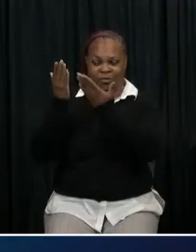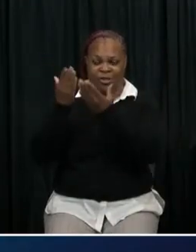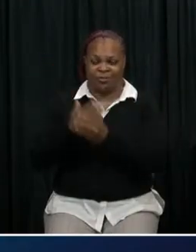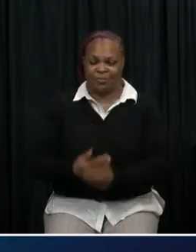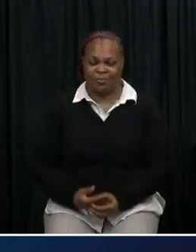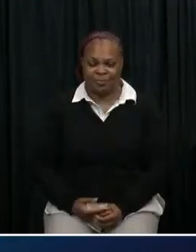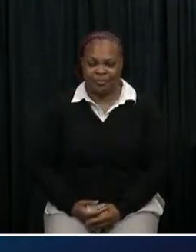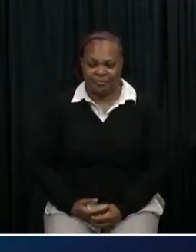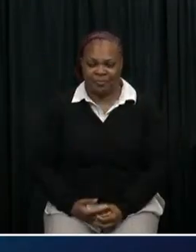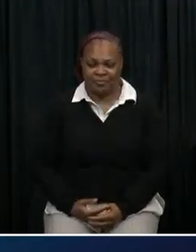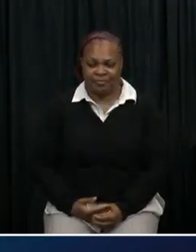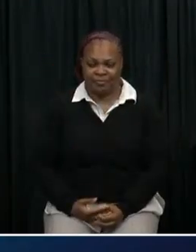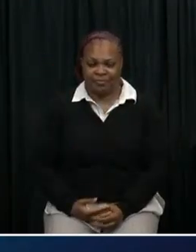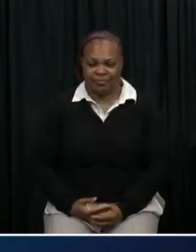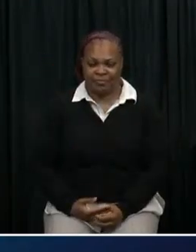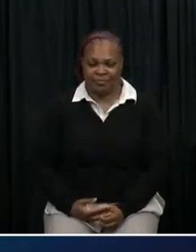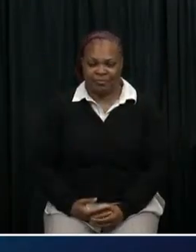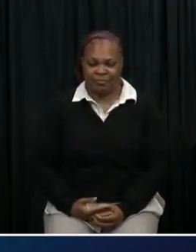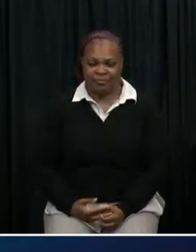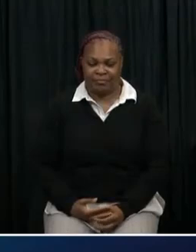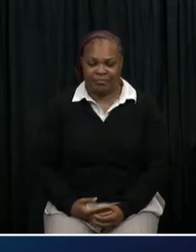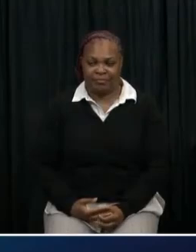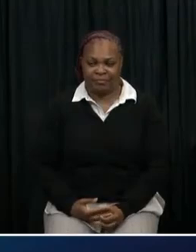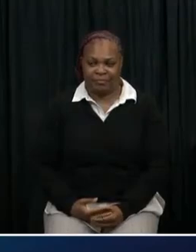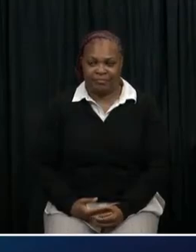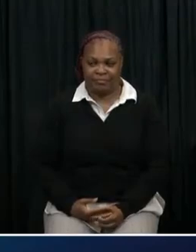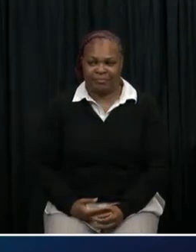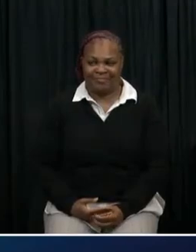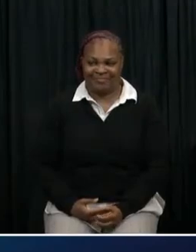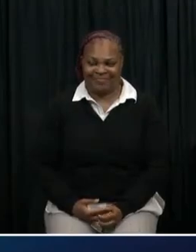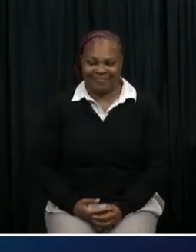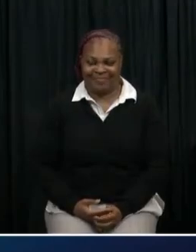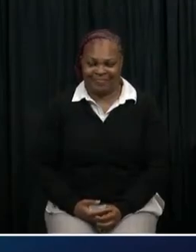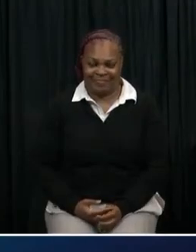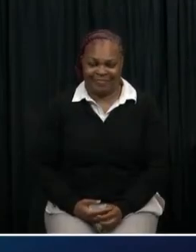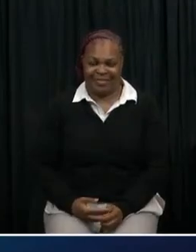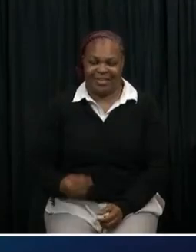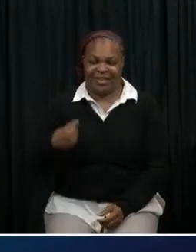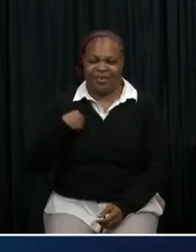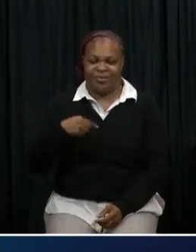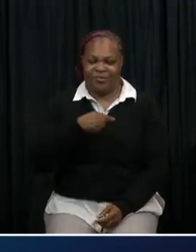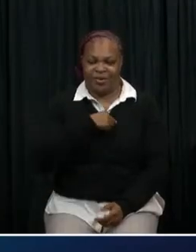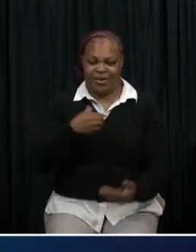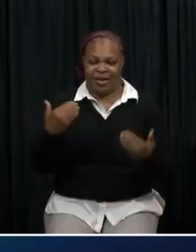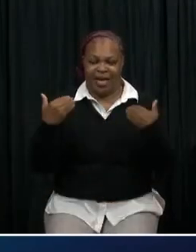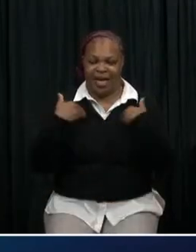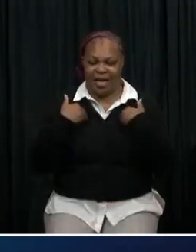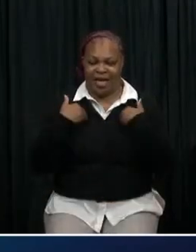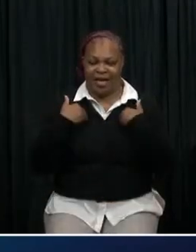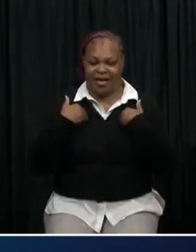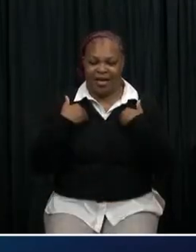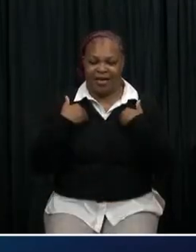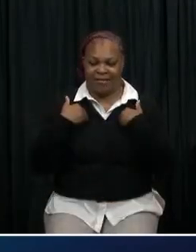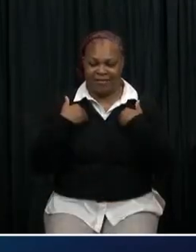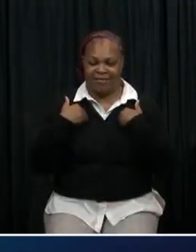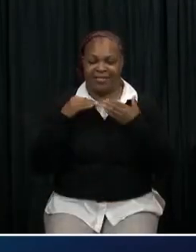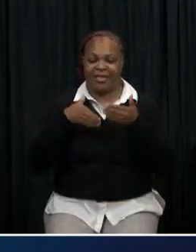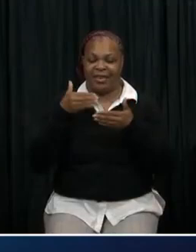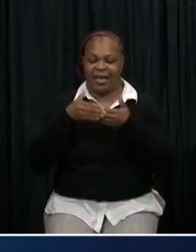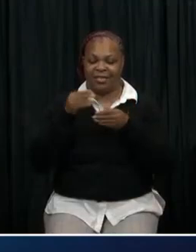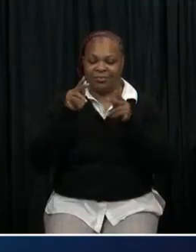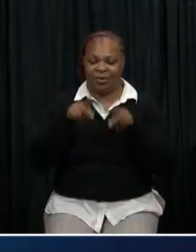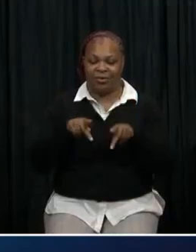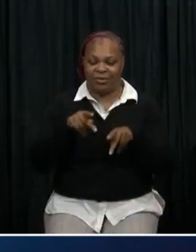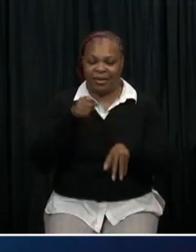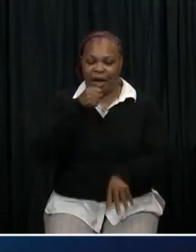comments. Thank you very much. We have Martin Altink